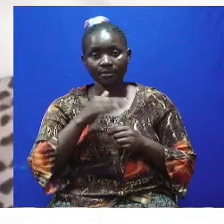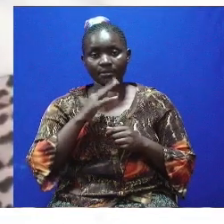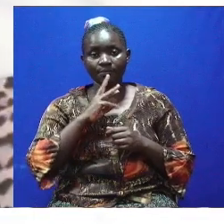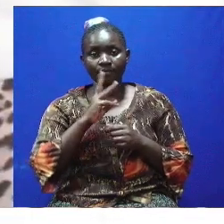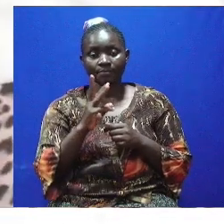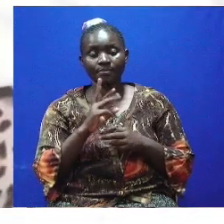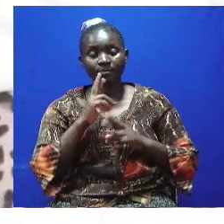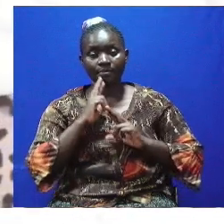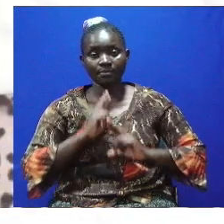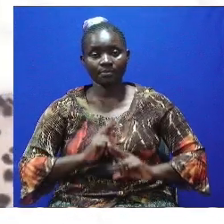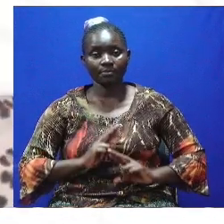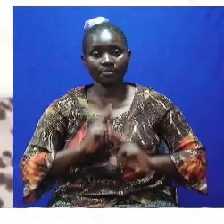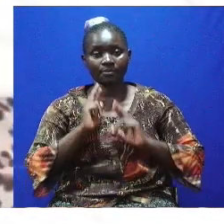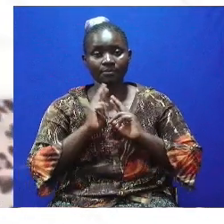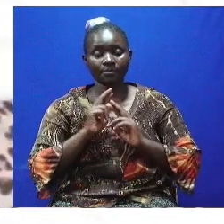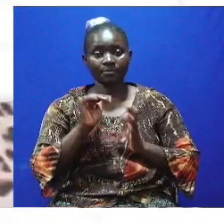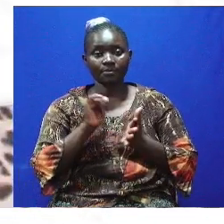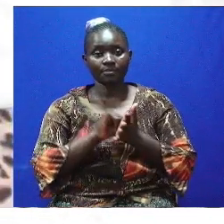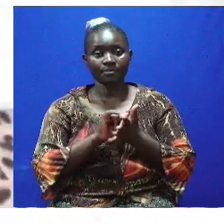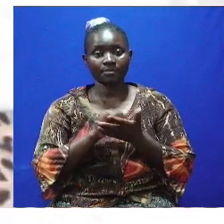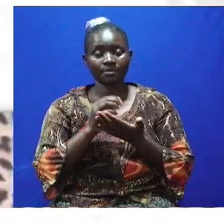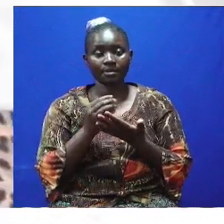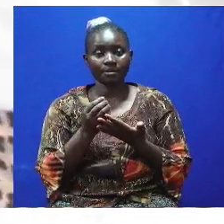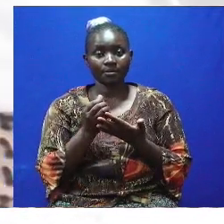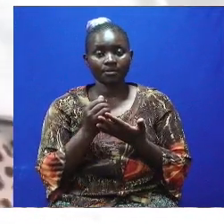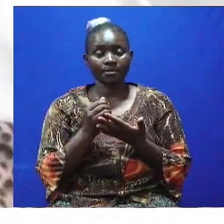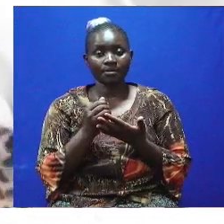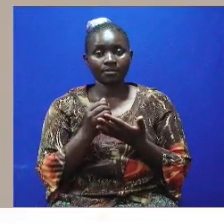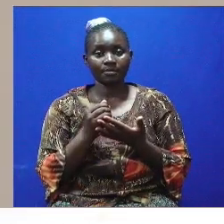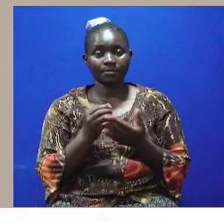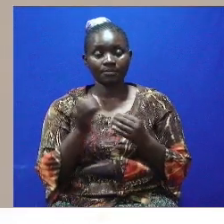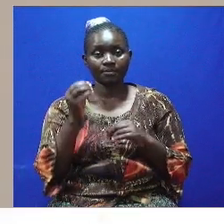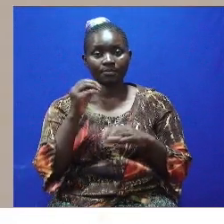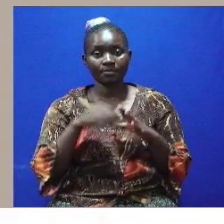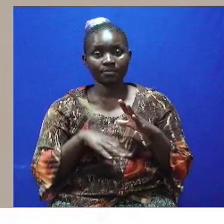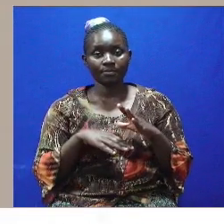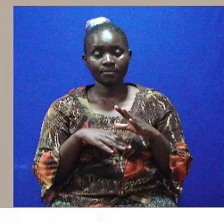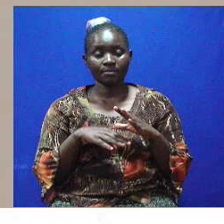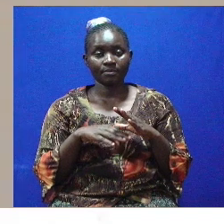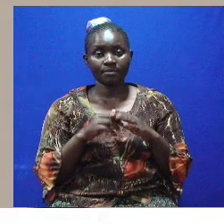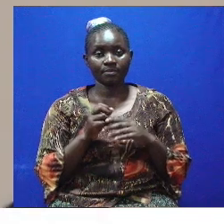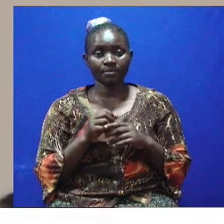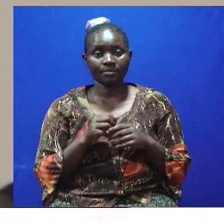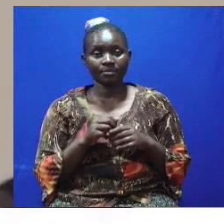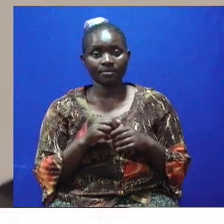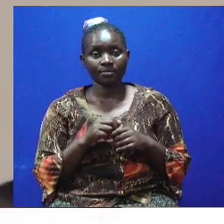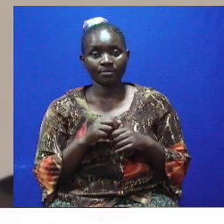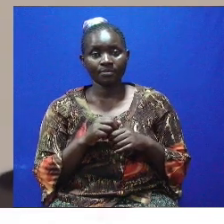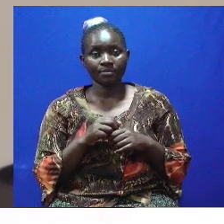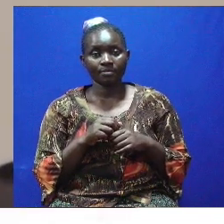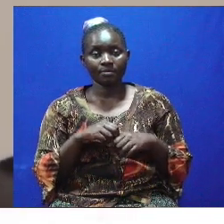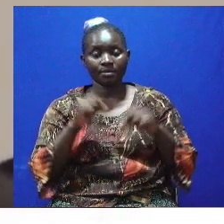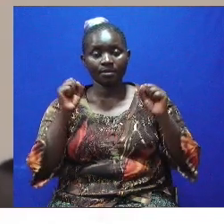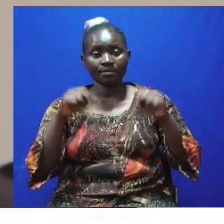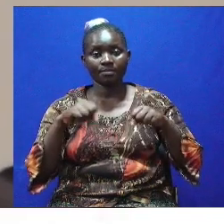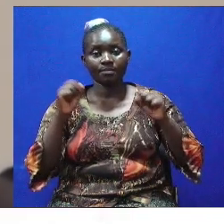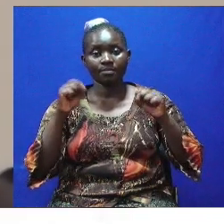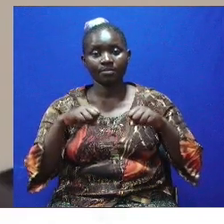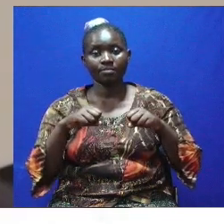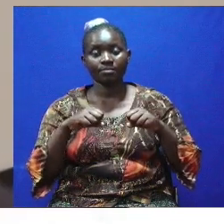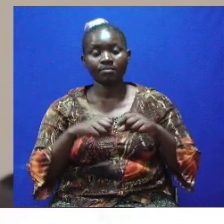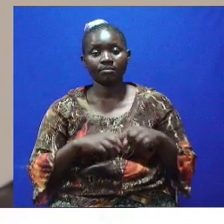request that the amount put on that specific goal, if possible, be